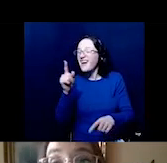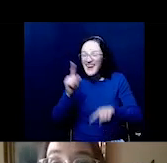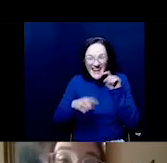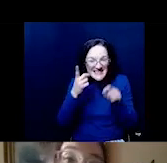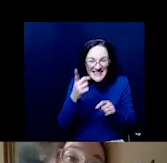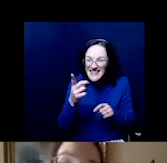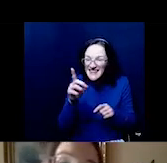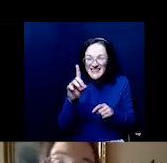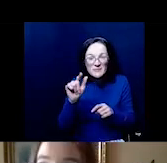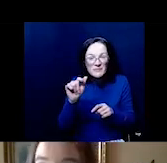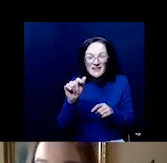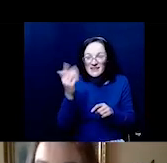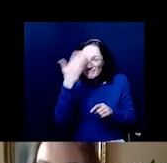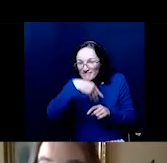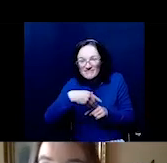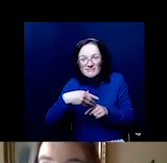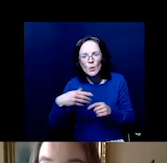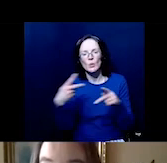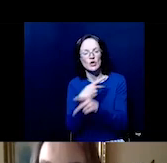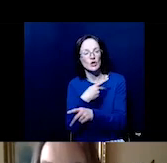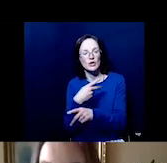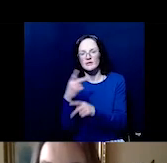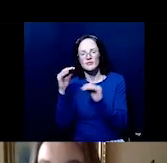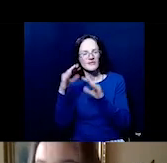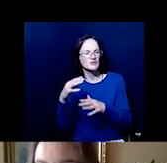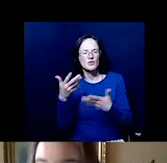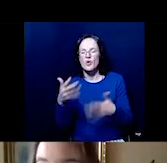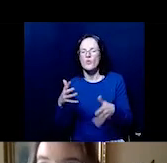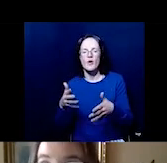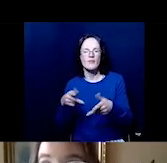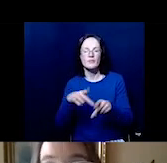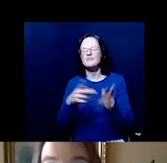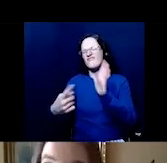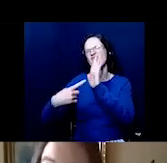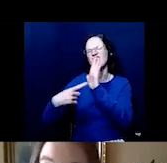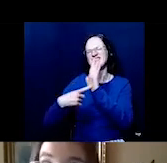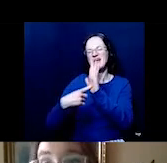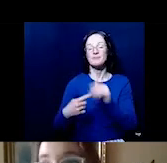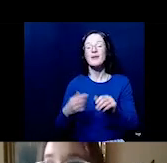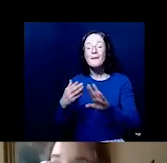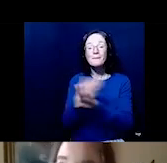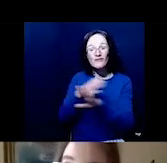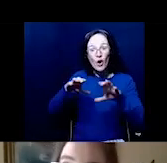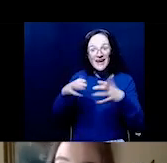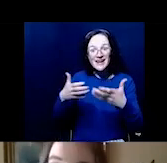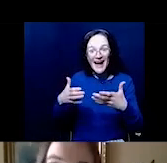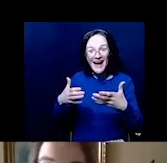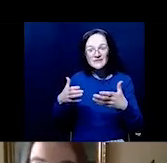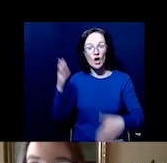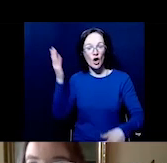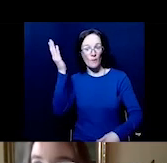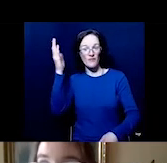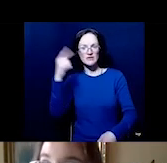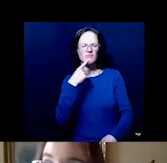We often hear about the professor who doesn't want to give their PowerPoints before the class because they want people to show